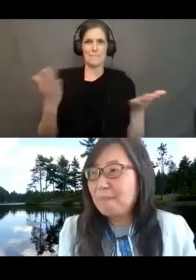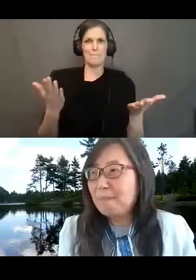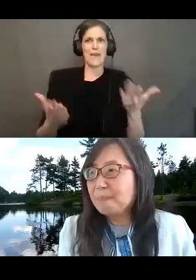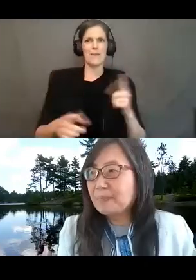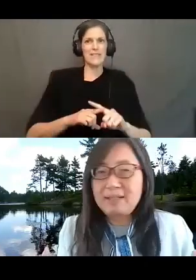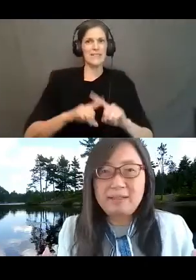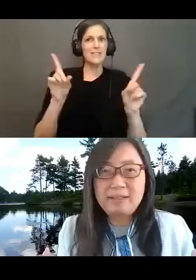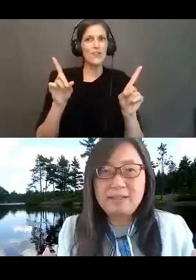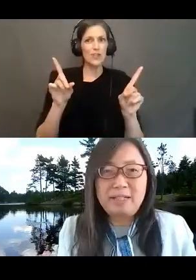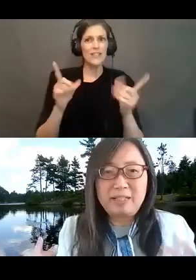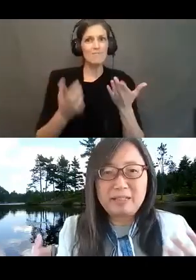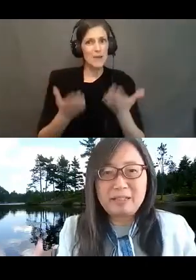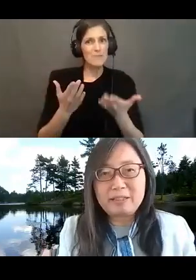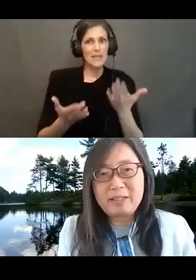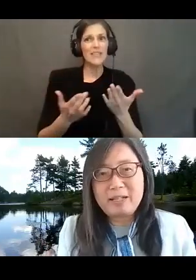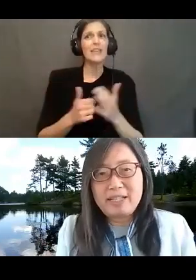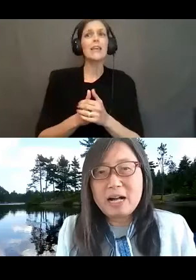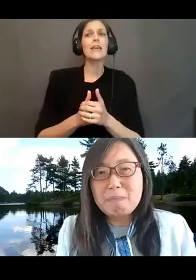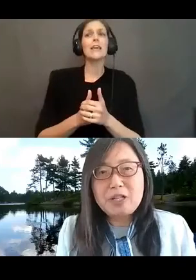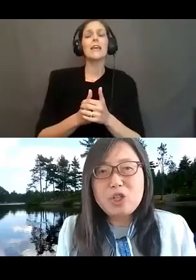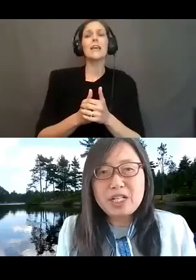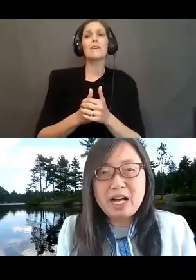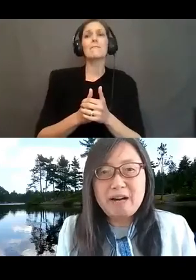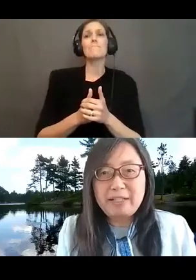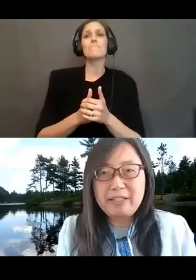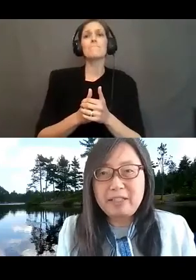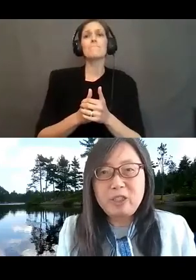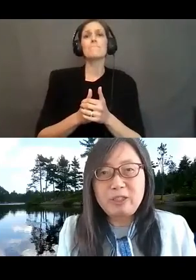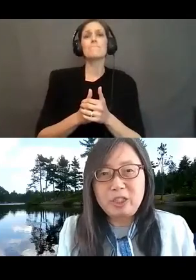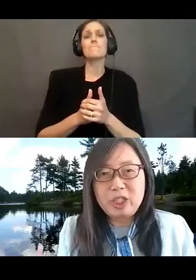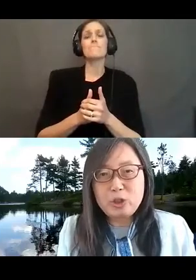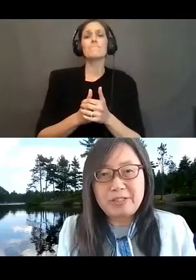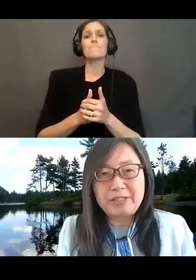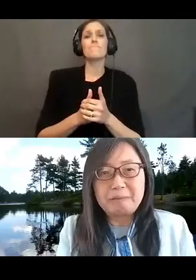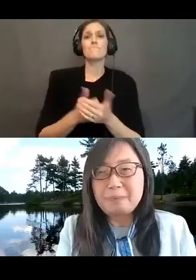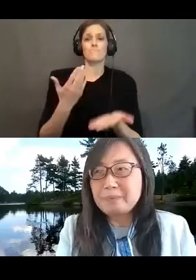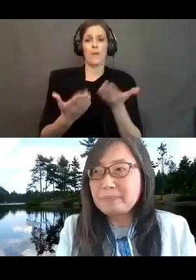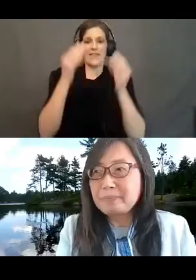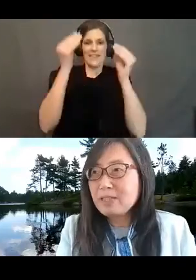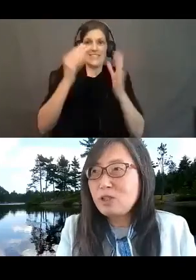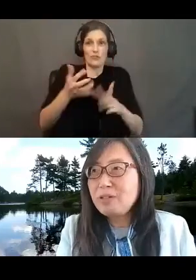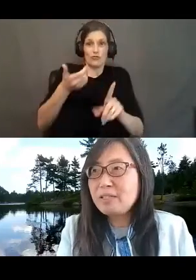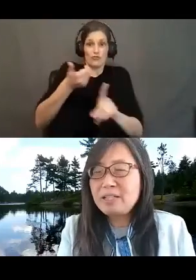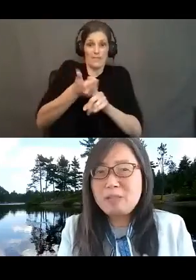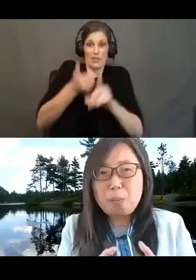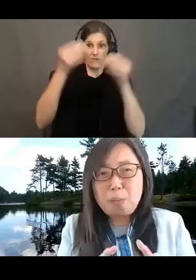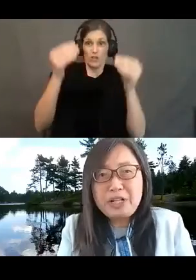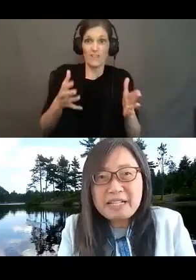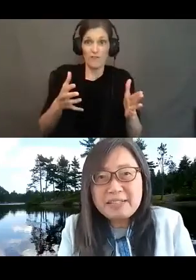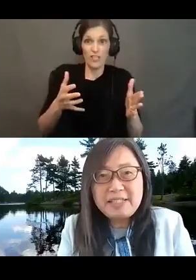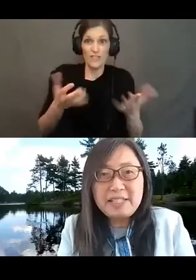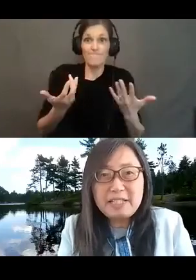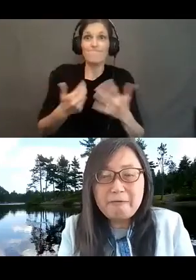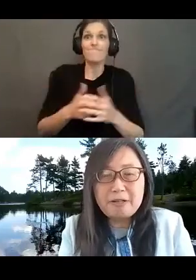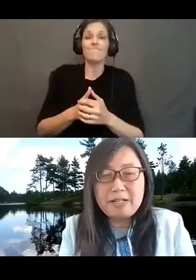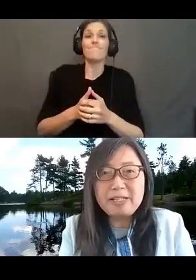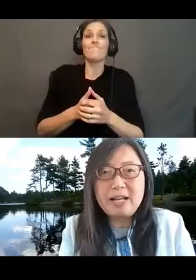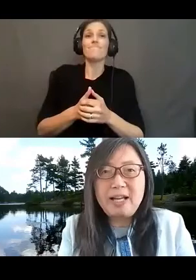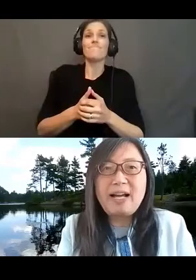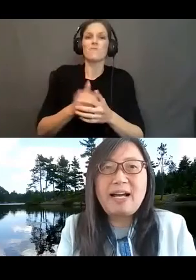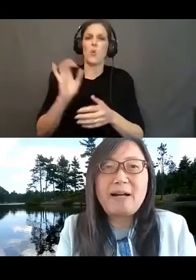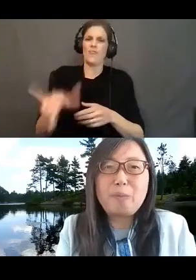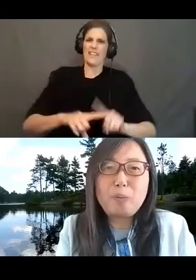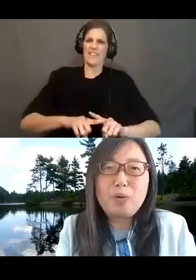in the composition of the teachers So this pre-existing